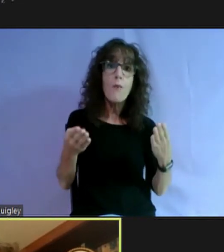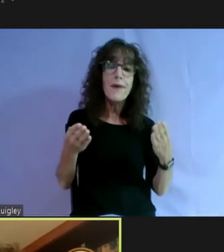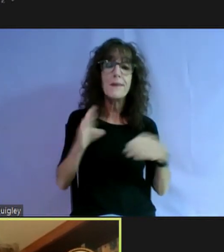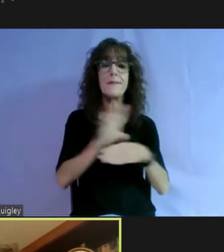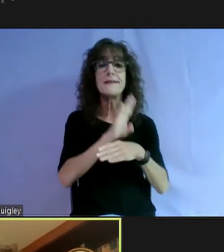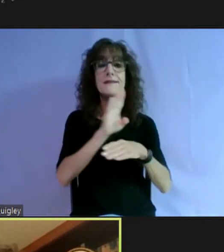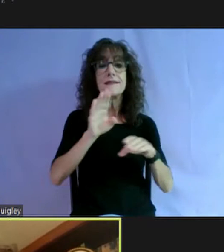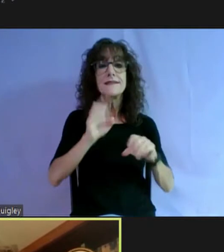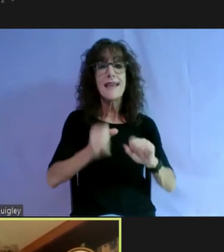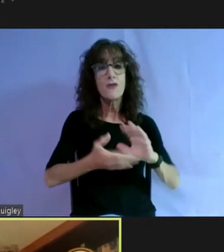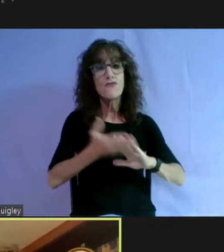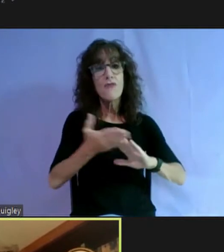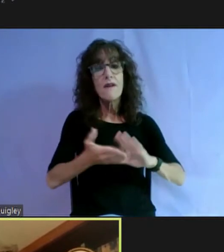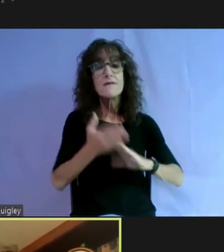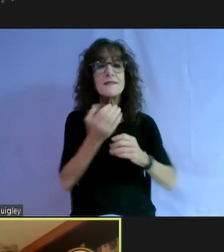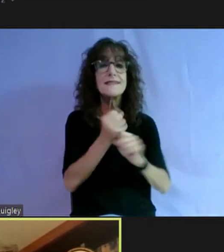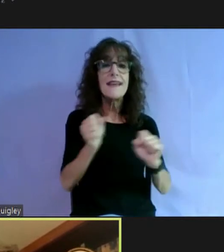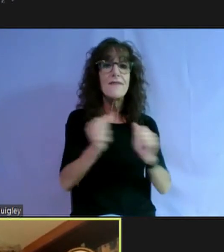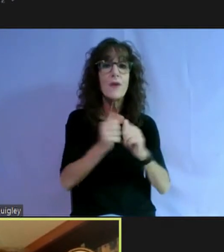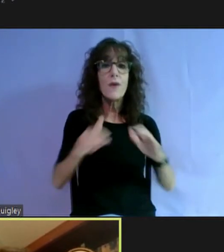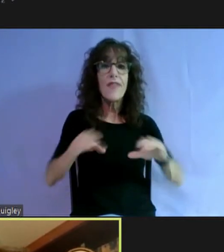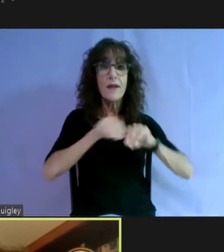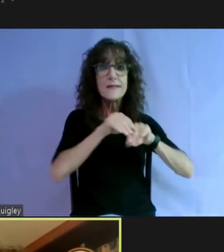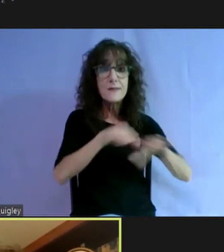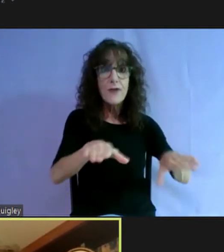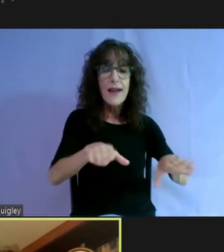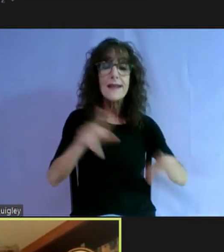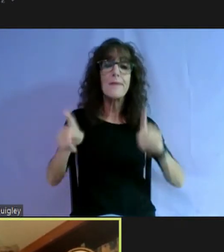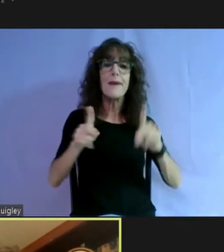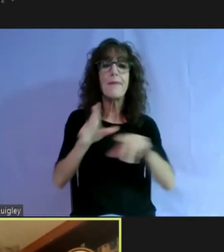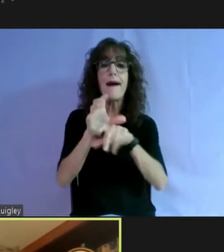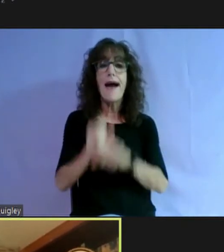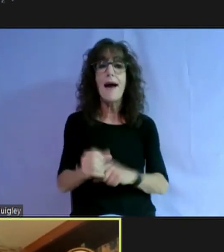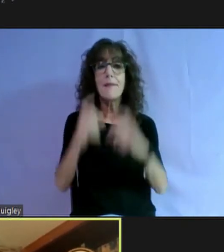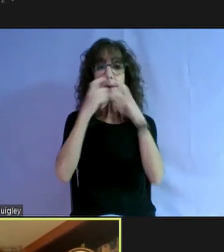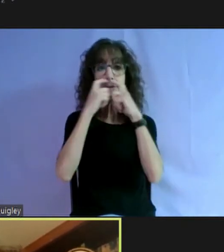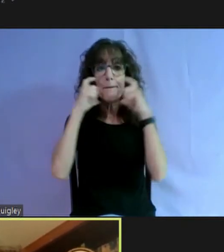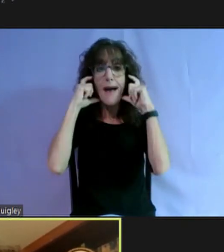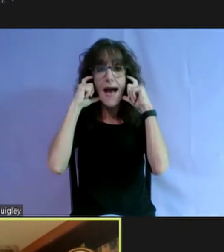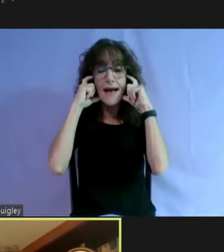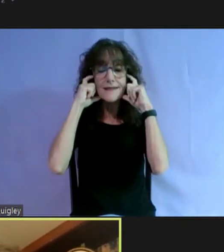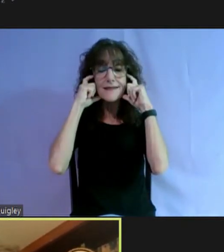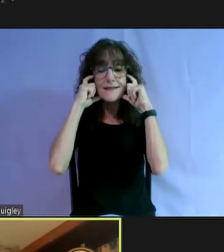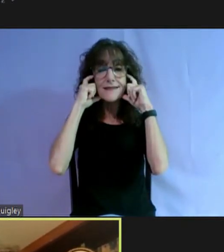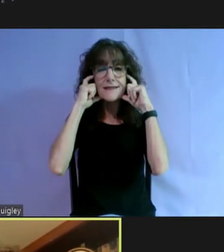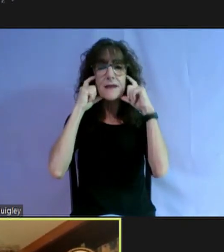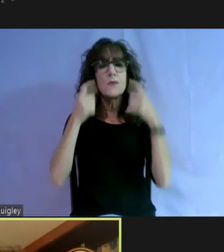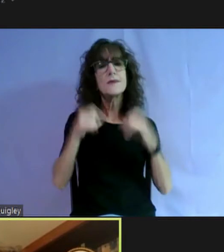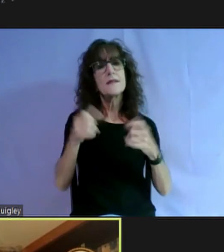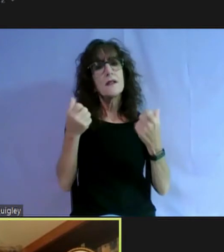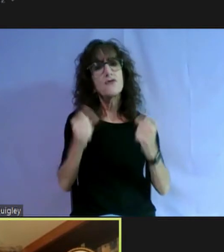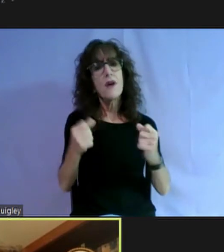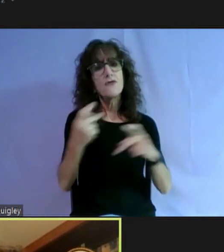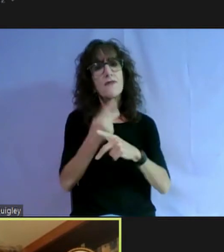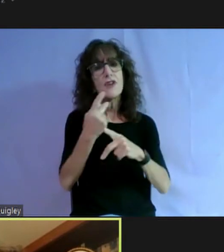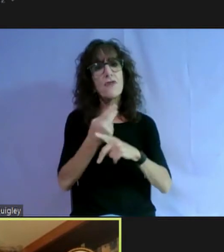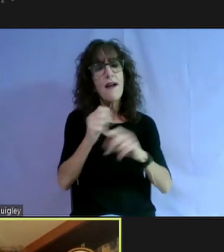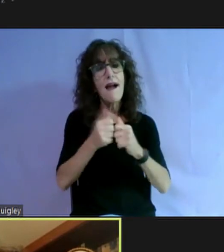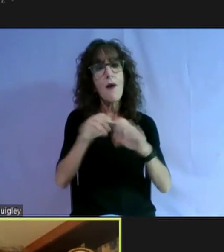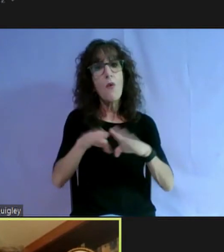operate safely without spreading. People are getting used to wearing masks. We're trying to figure out how to get schools